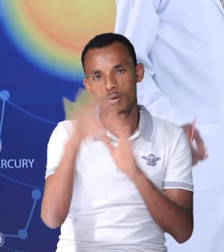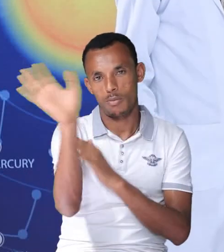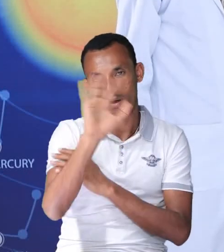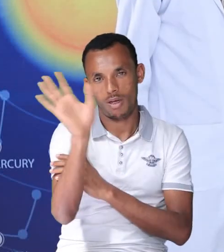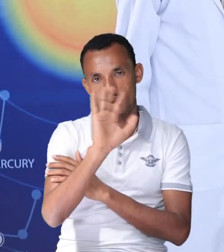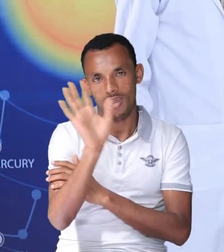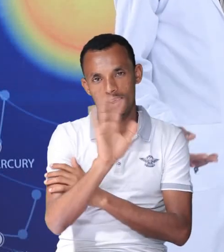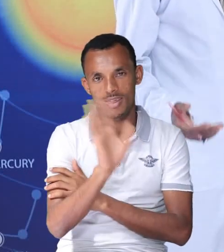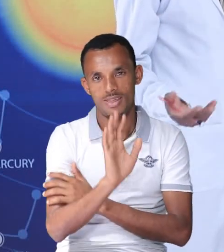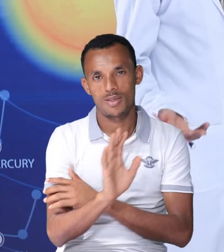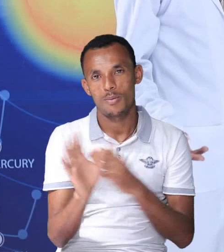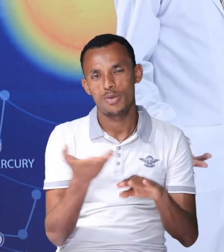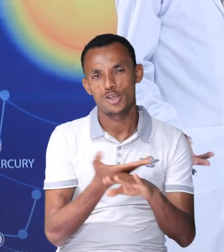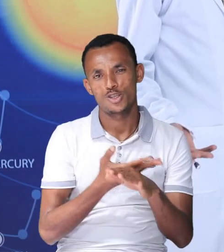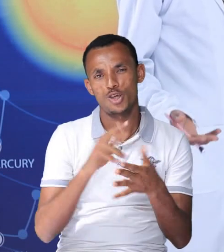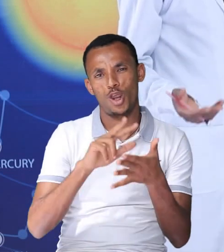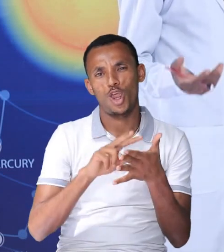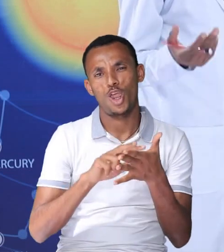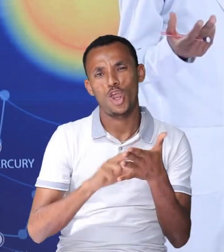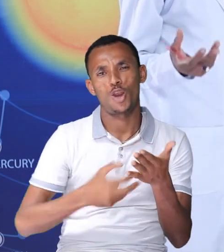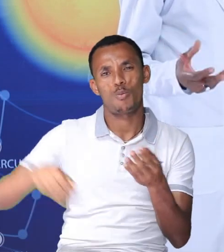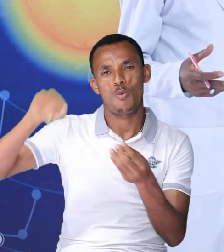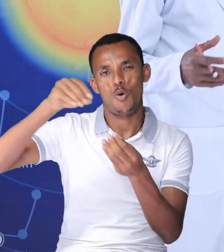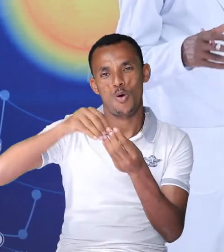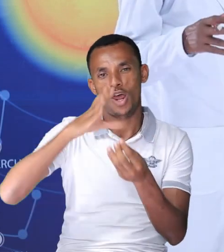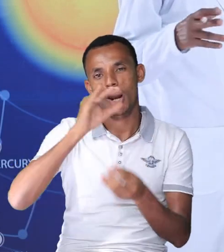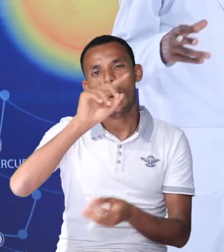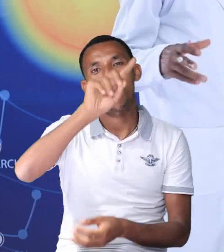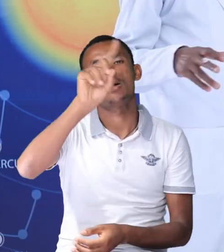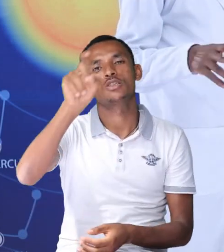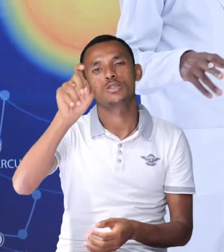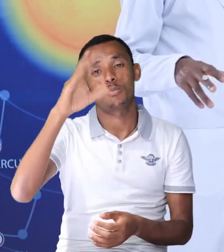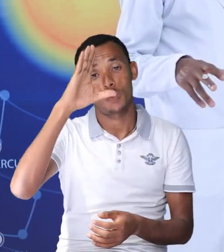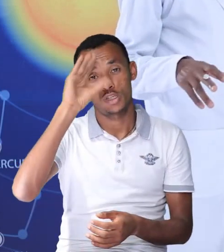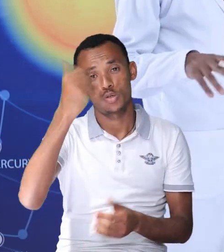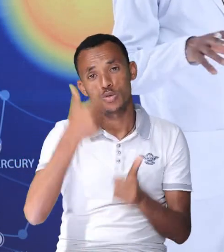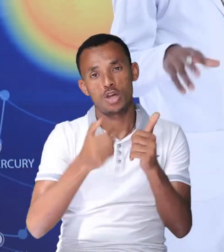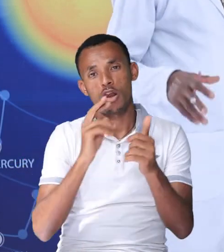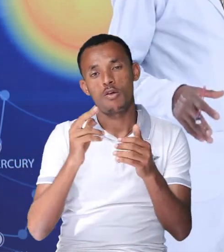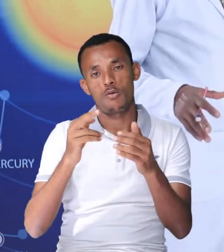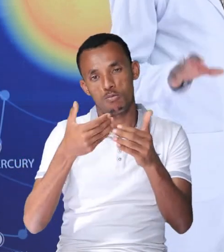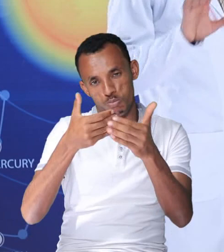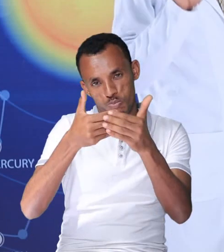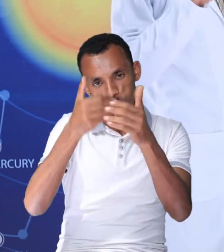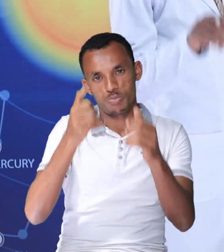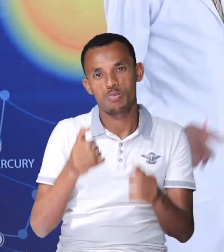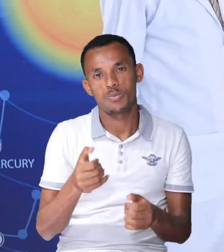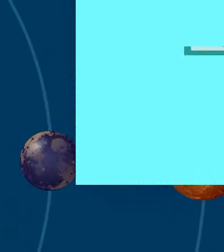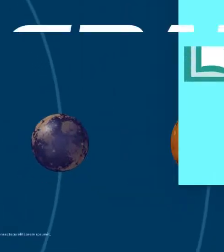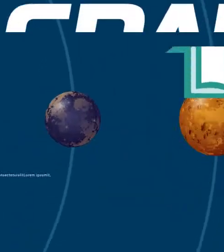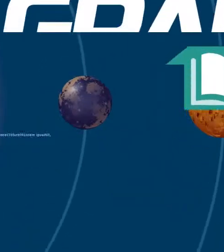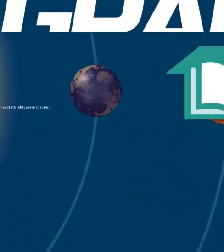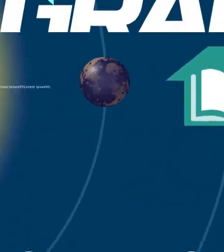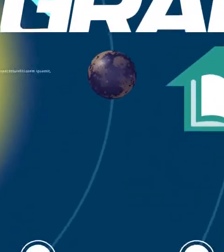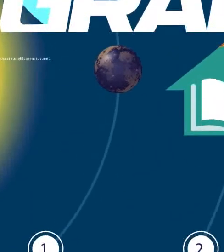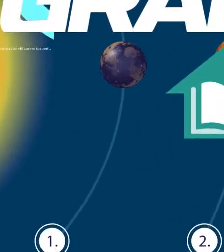Goodbye. Please read more and ask persons which are found nearer to you. Bye.